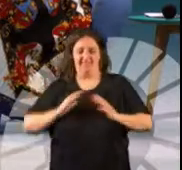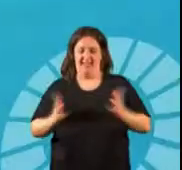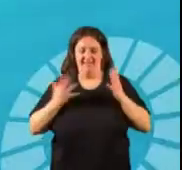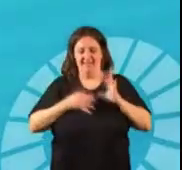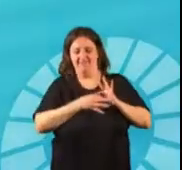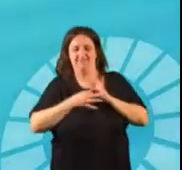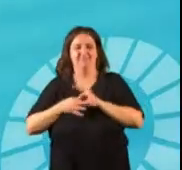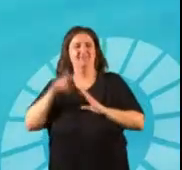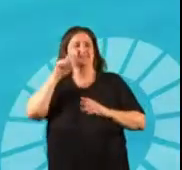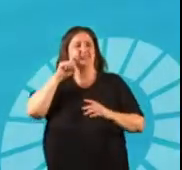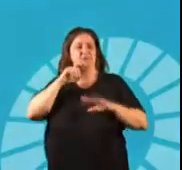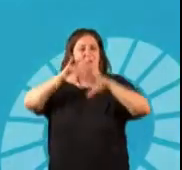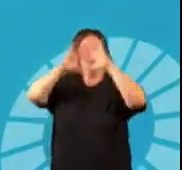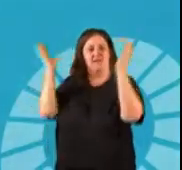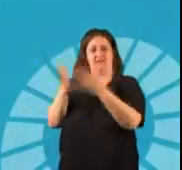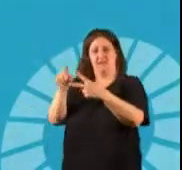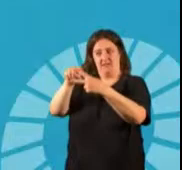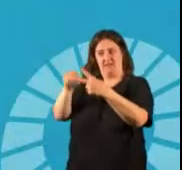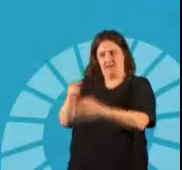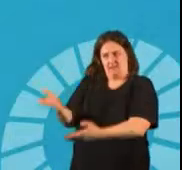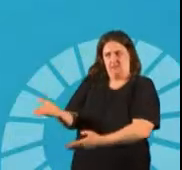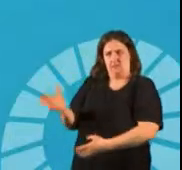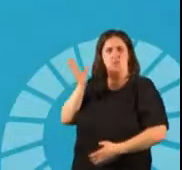in that area.